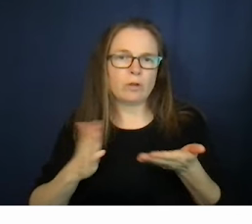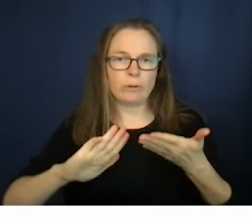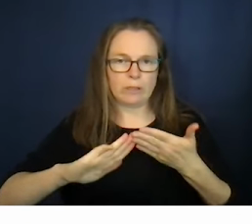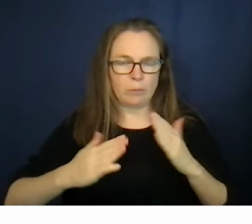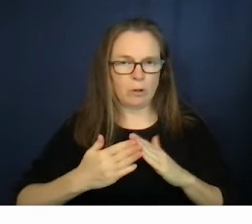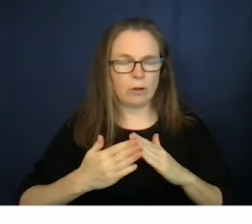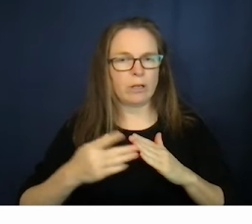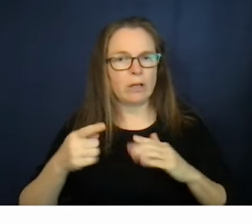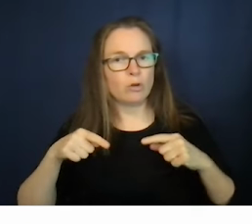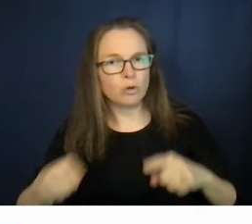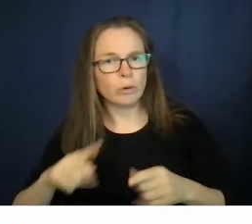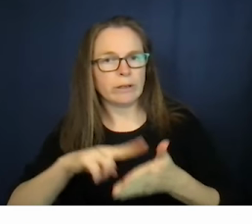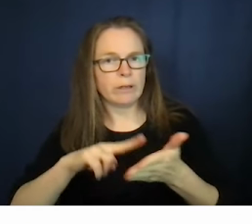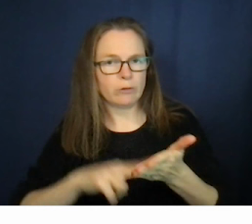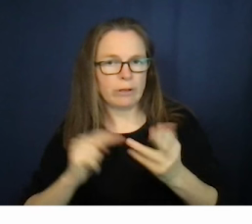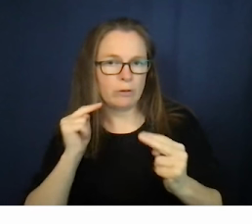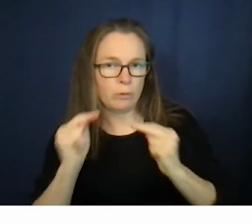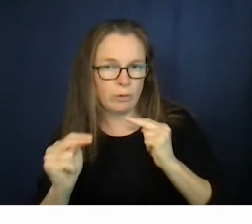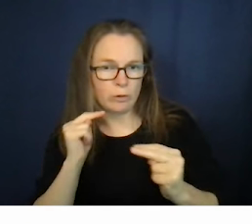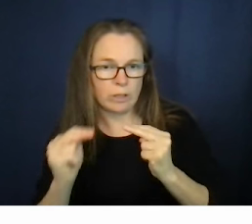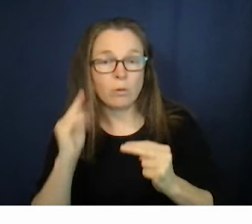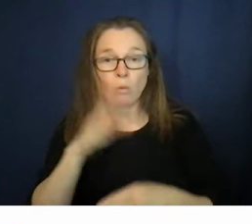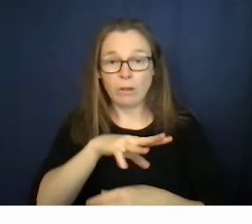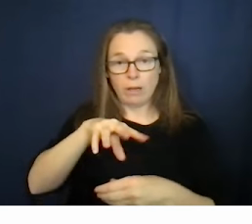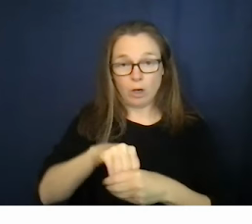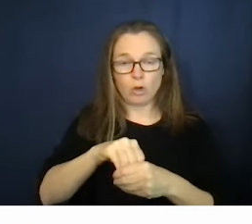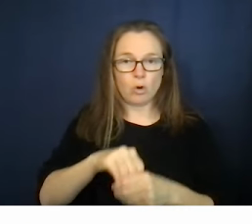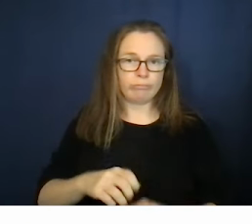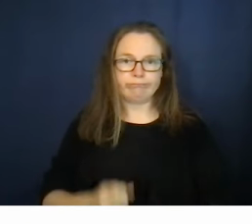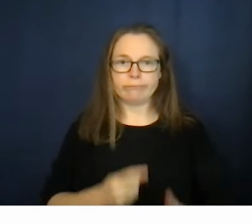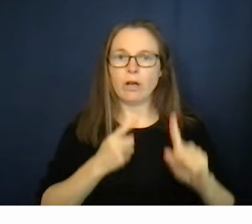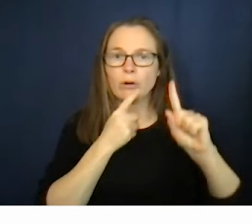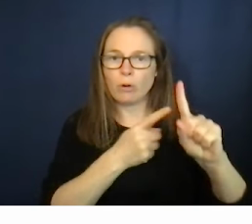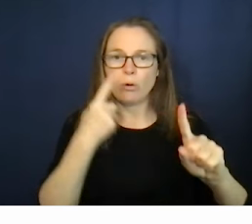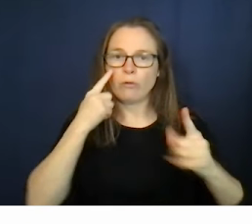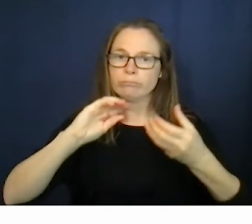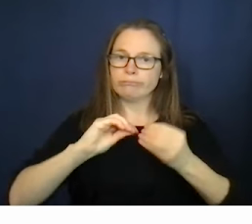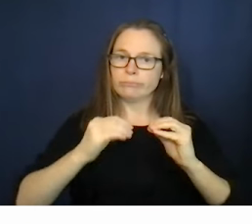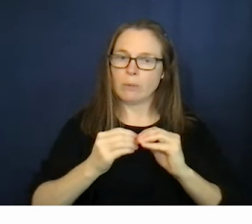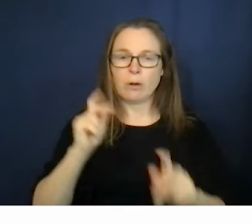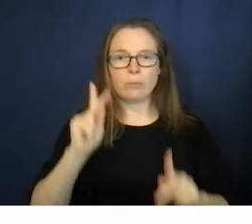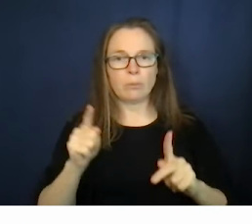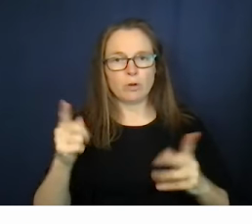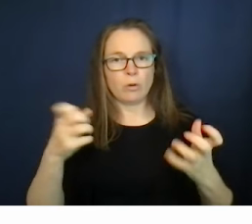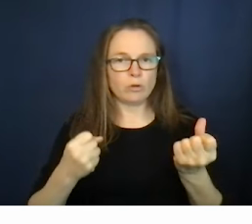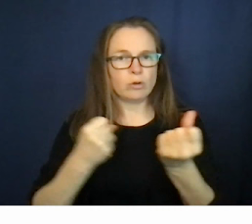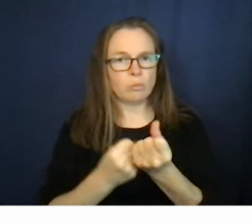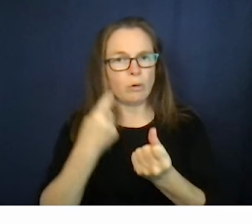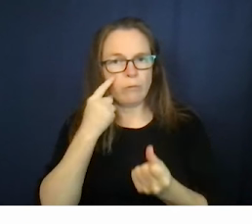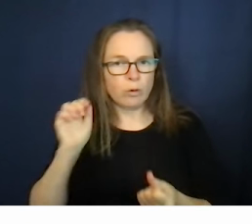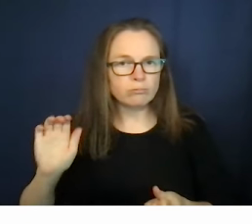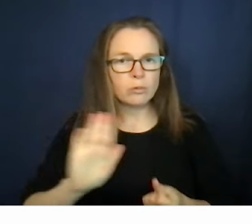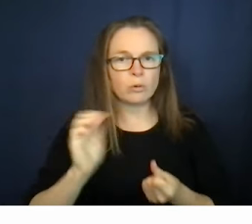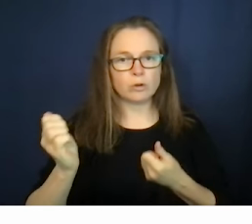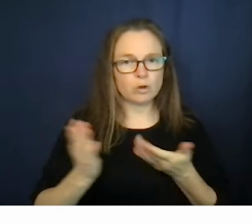contract negotiations. This will also include a target goal for the number of people supported for different services